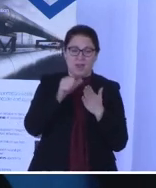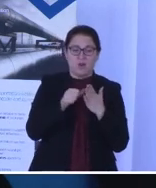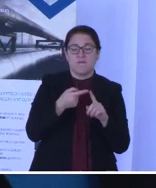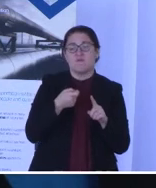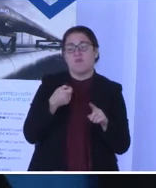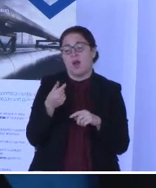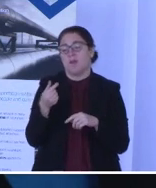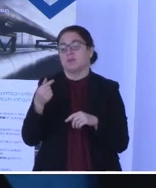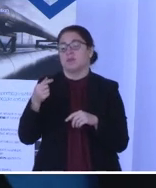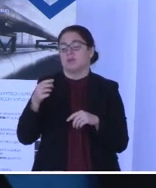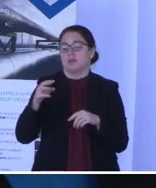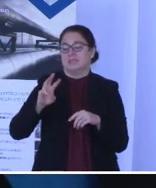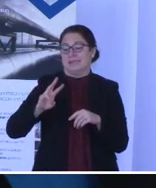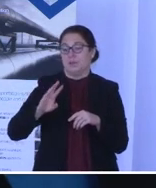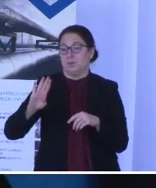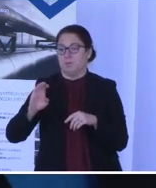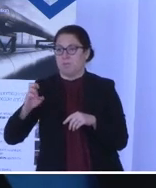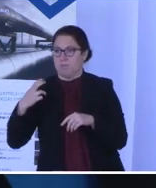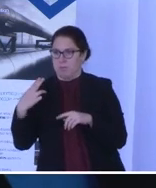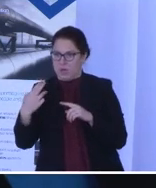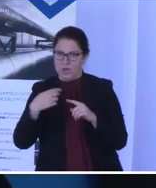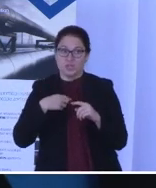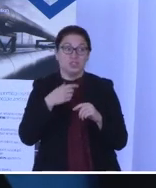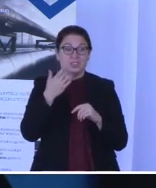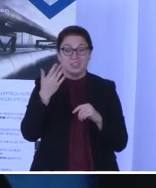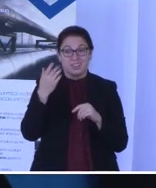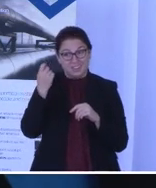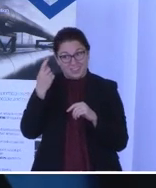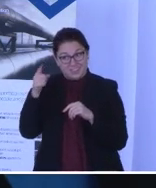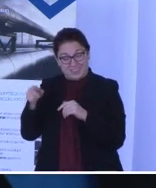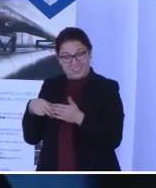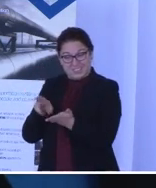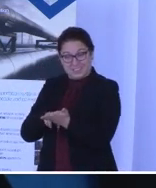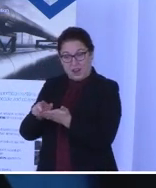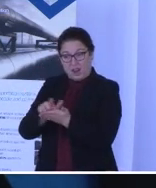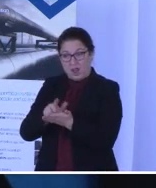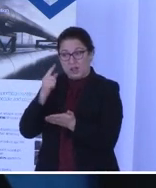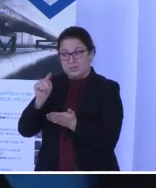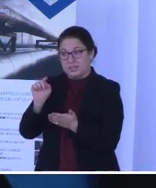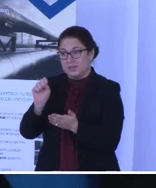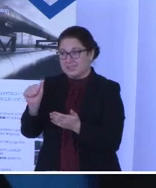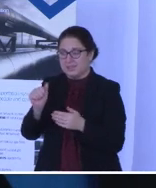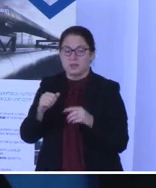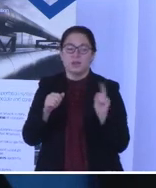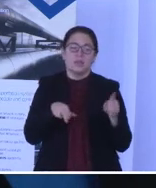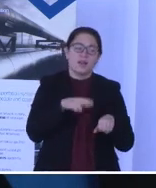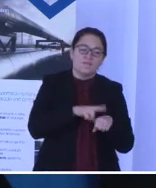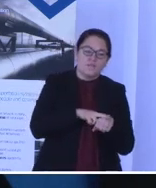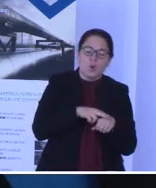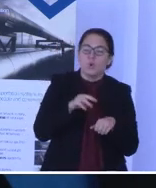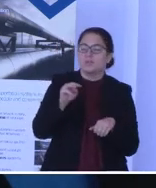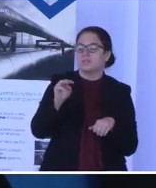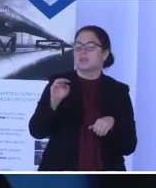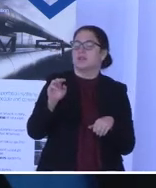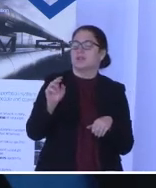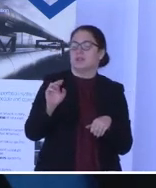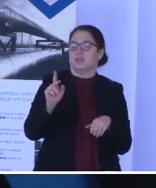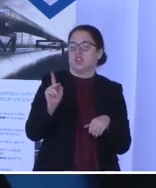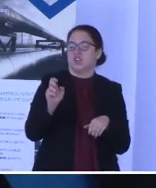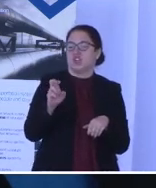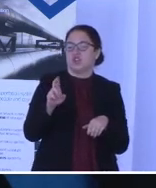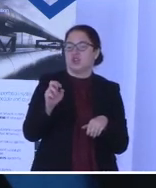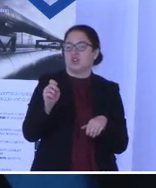room signed the law that established TSA. And then certainly Francine Kerner, our Master of Ceremonies,